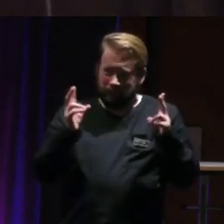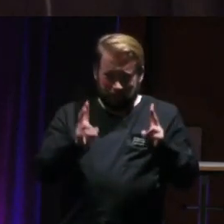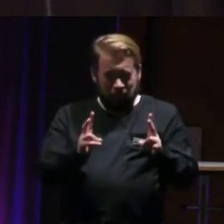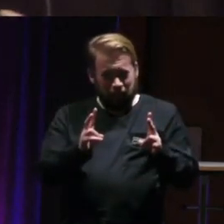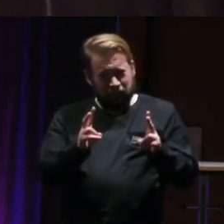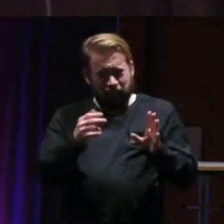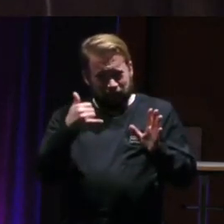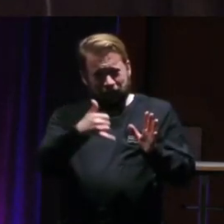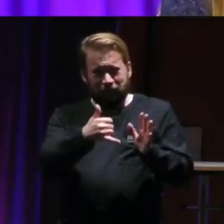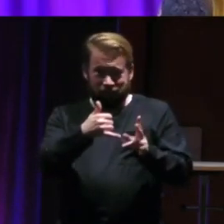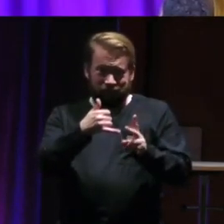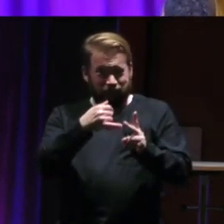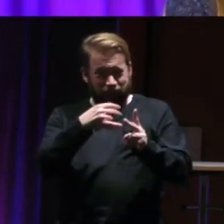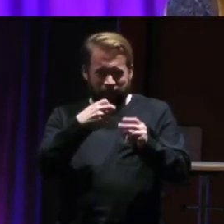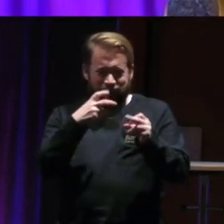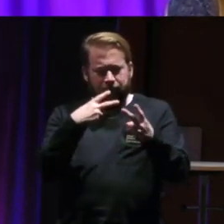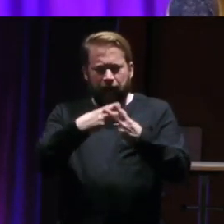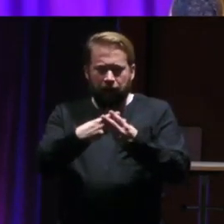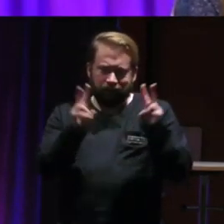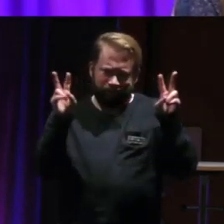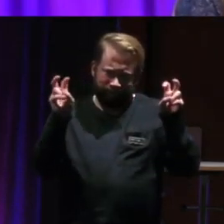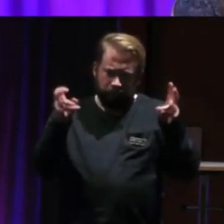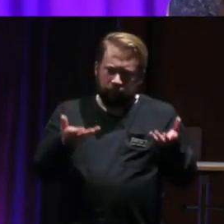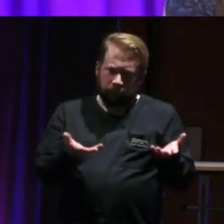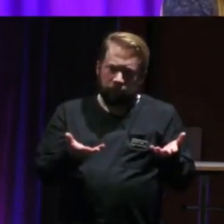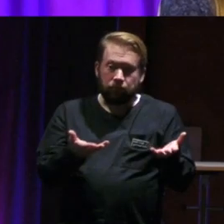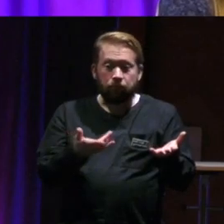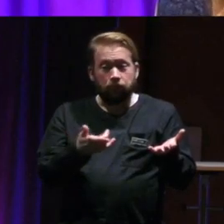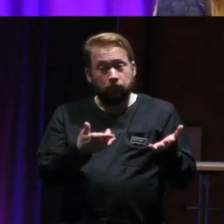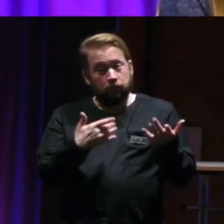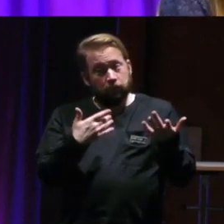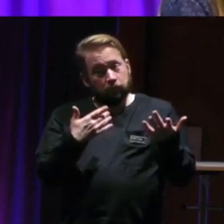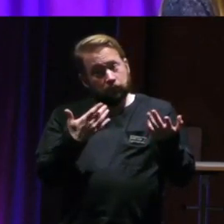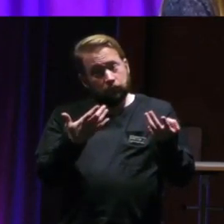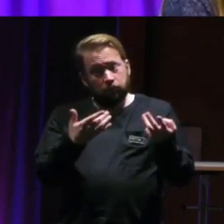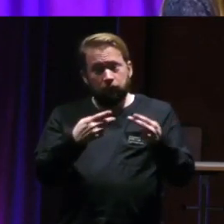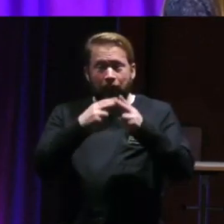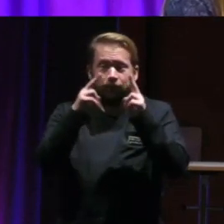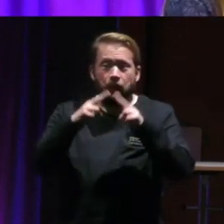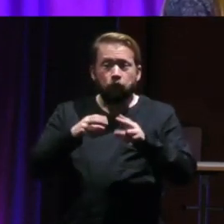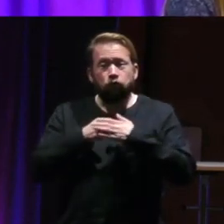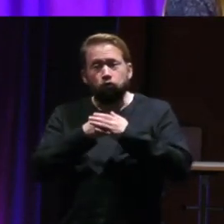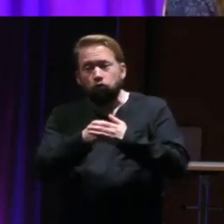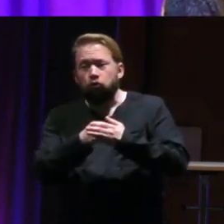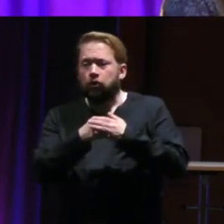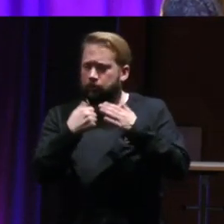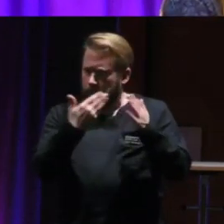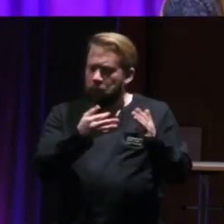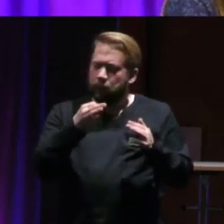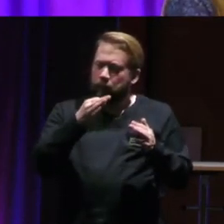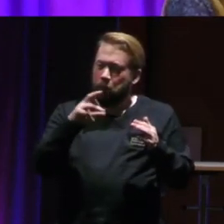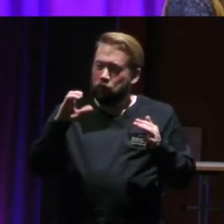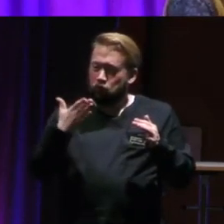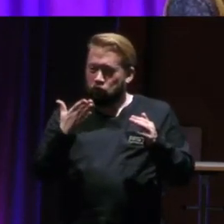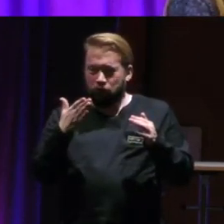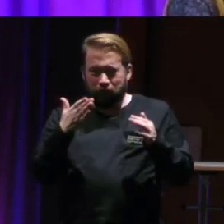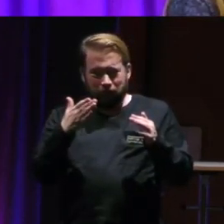of international support. Yeah, you got a lot of the international support. Pussy Riot got a lot of international support